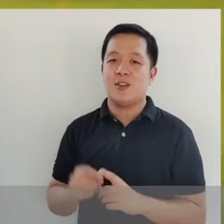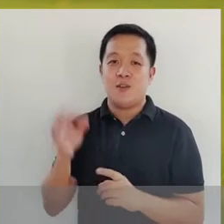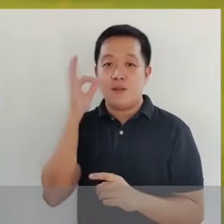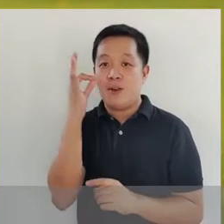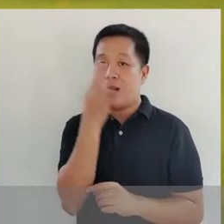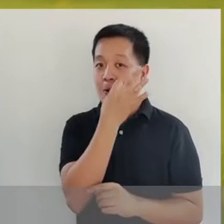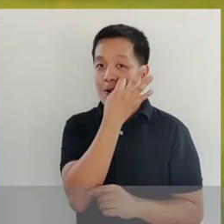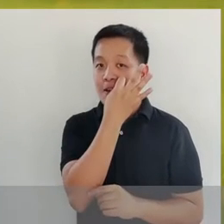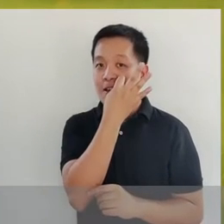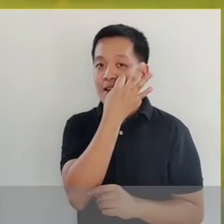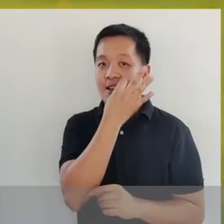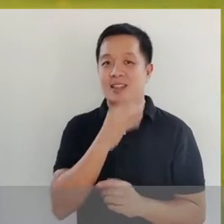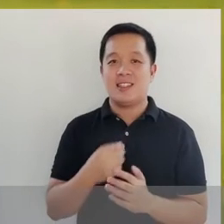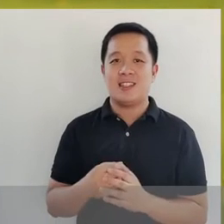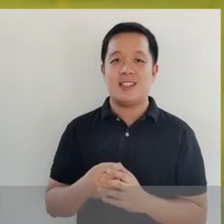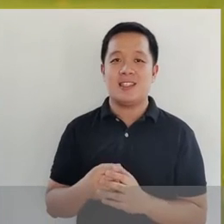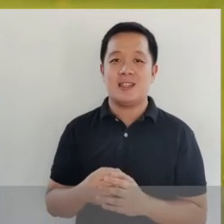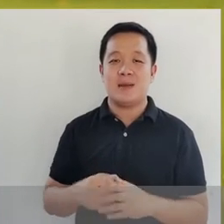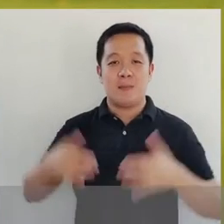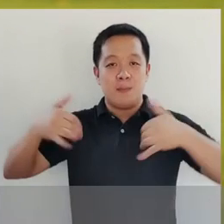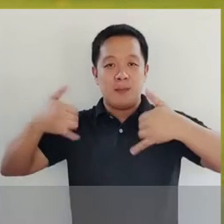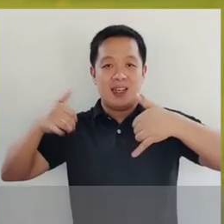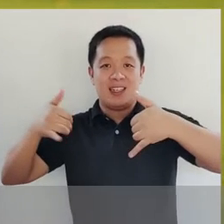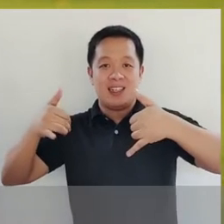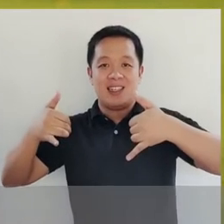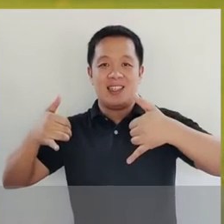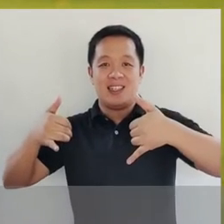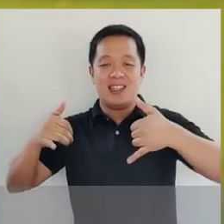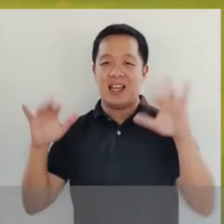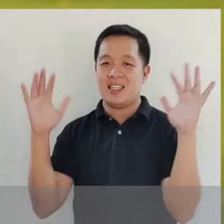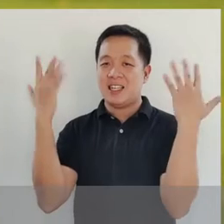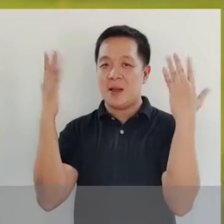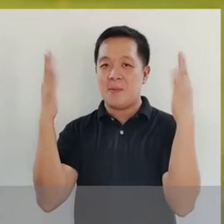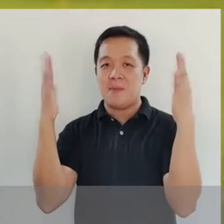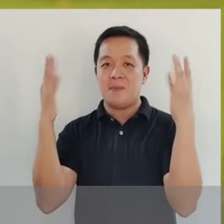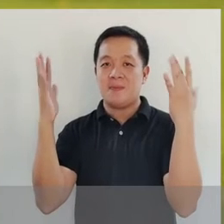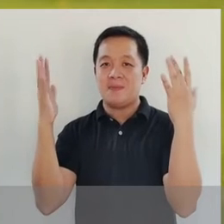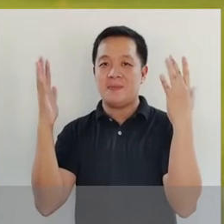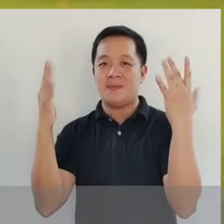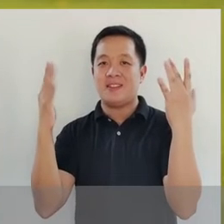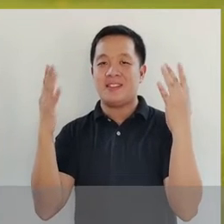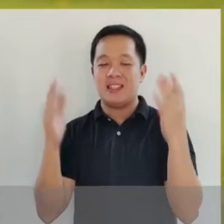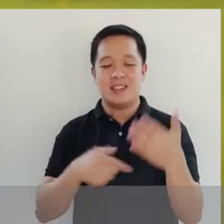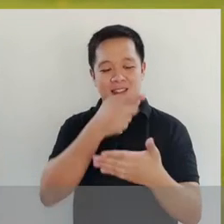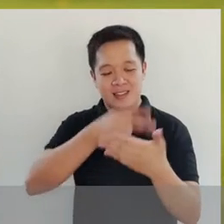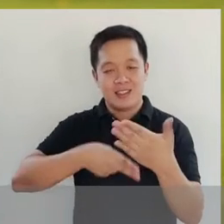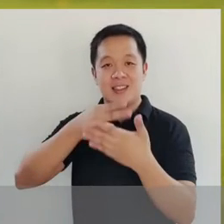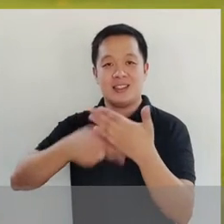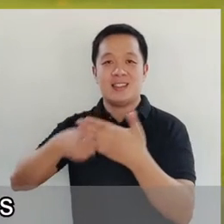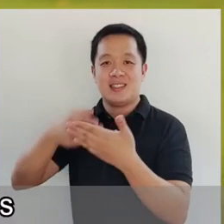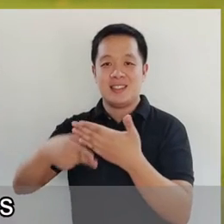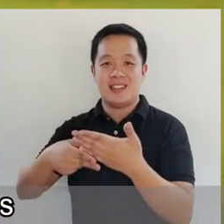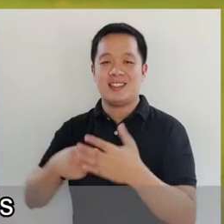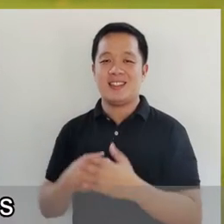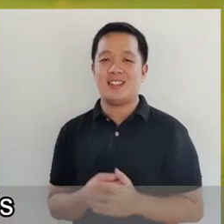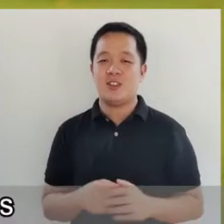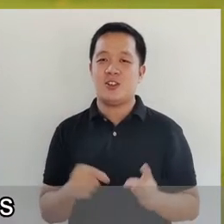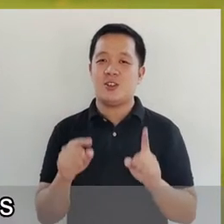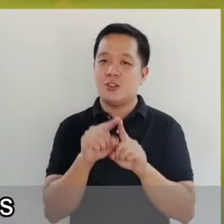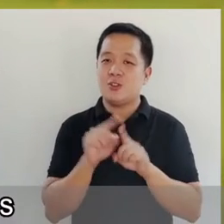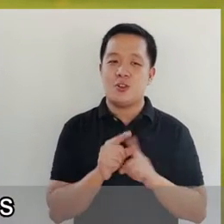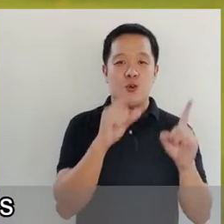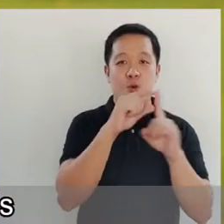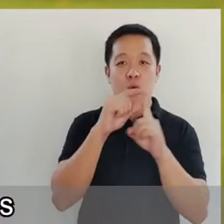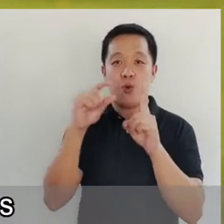flower, play, clap, and slice. And here are